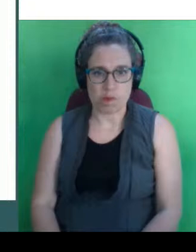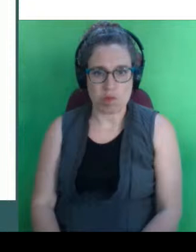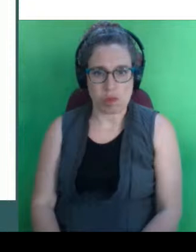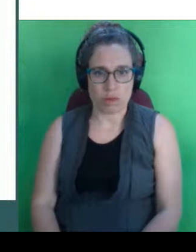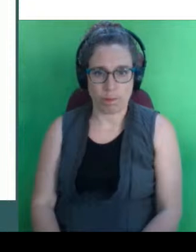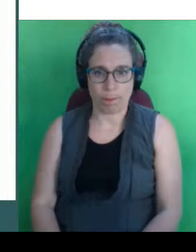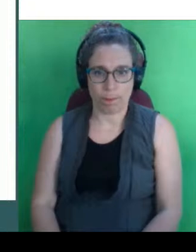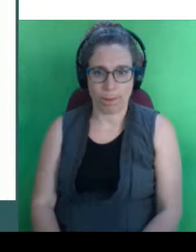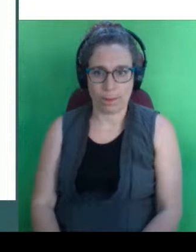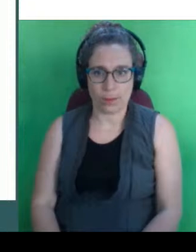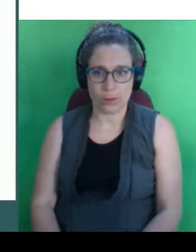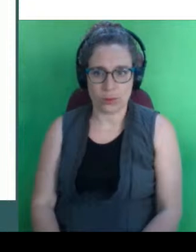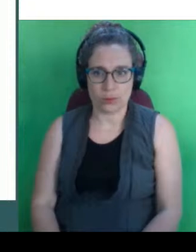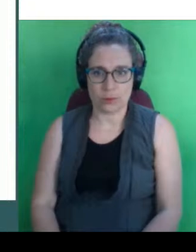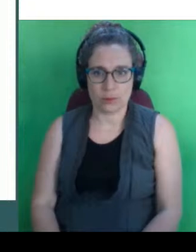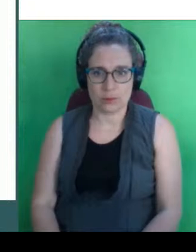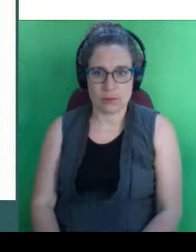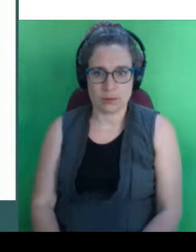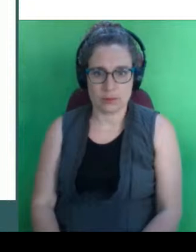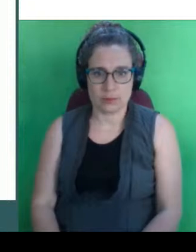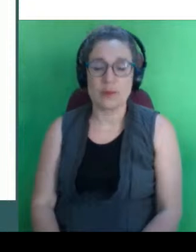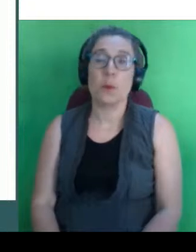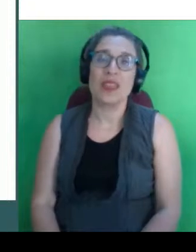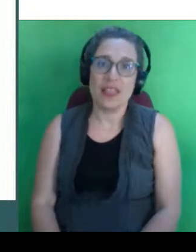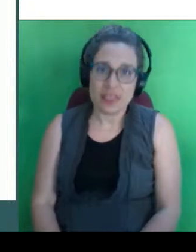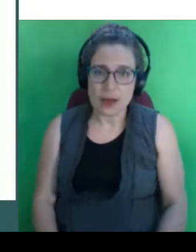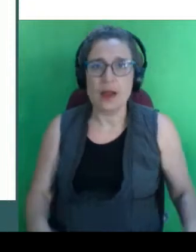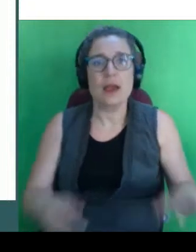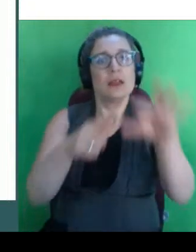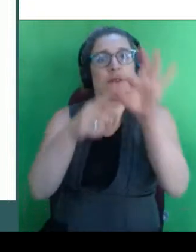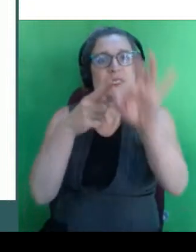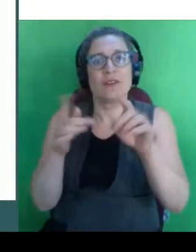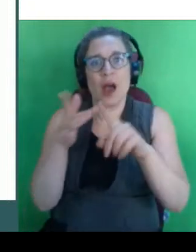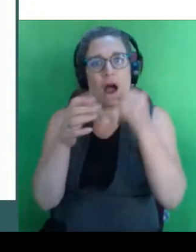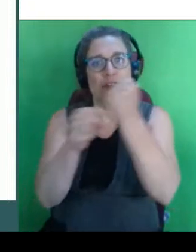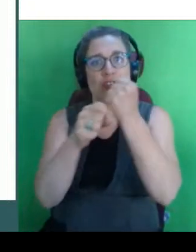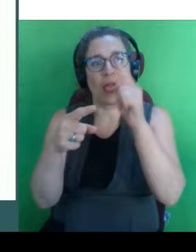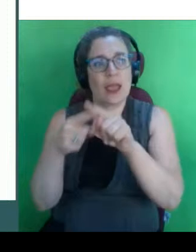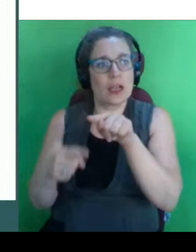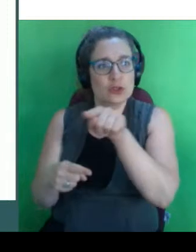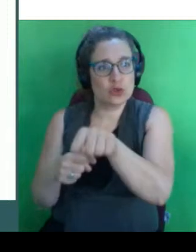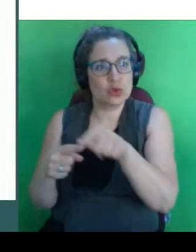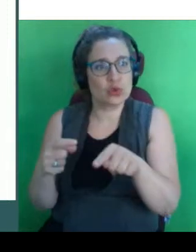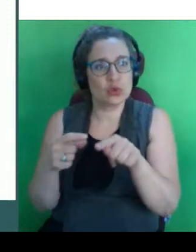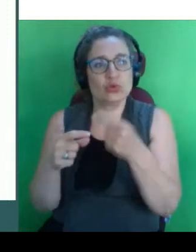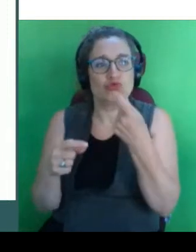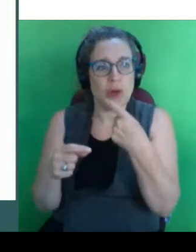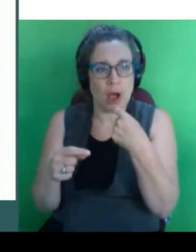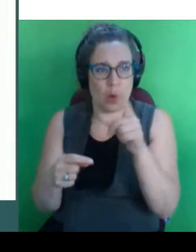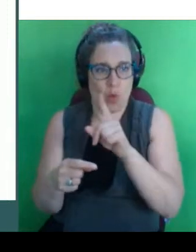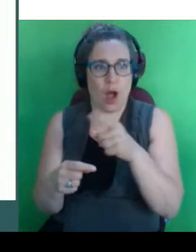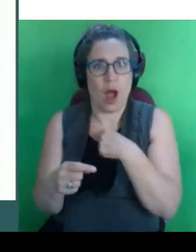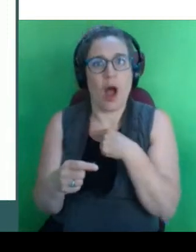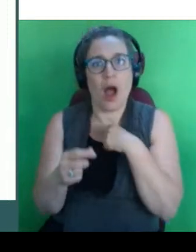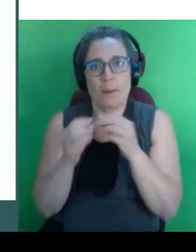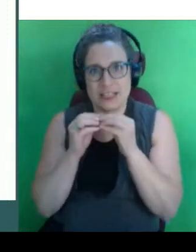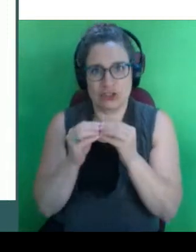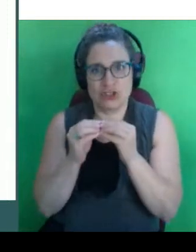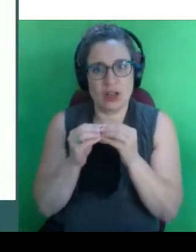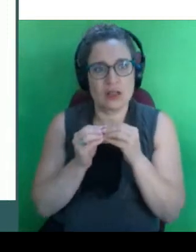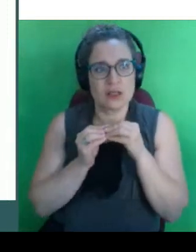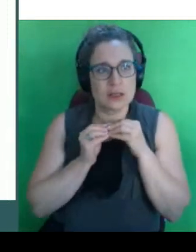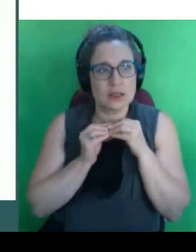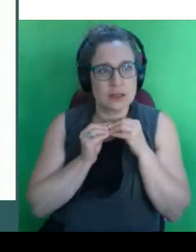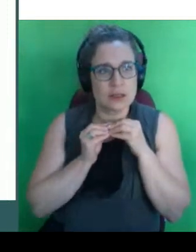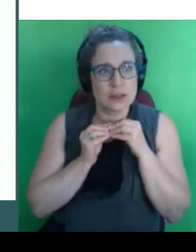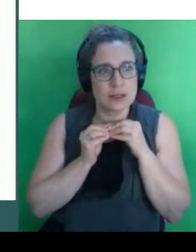And then specific IgEs to drugs I mentioned, and they're available to a more limited